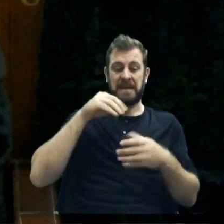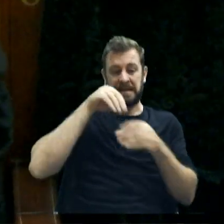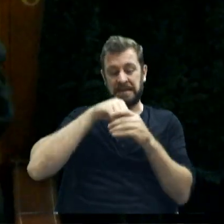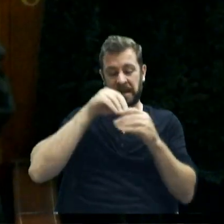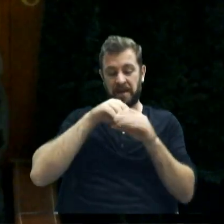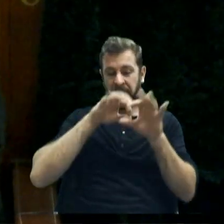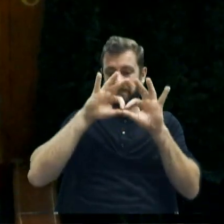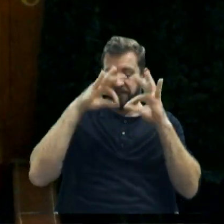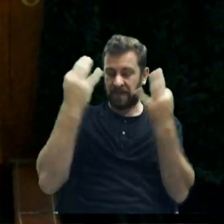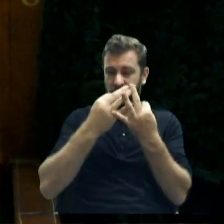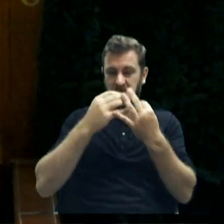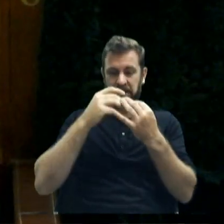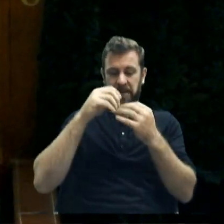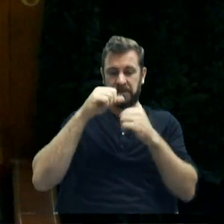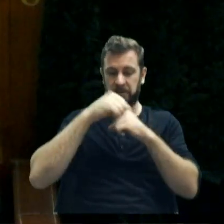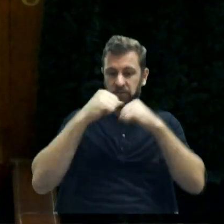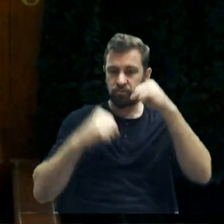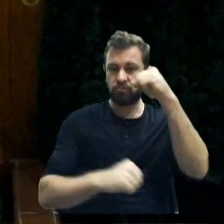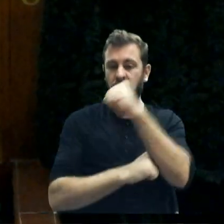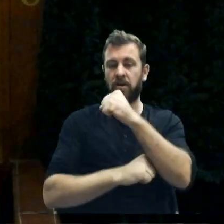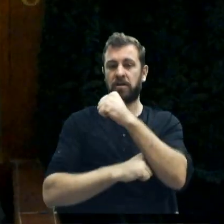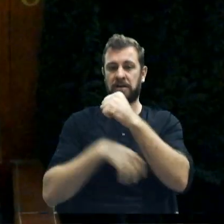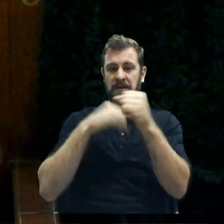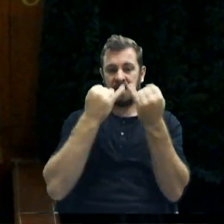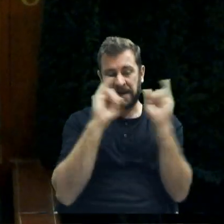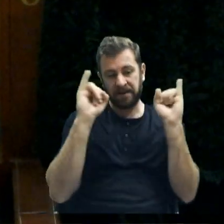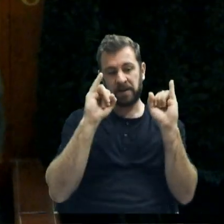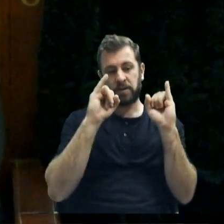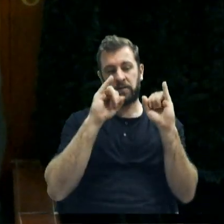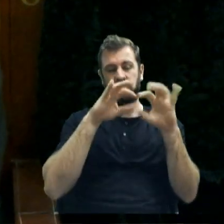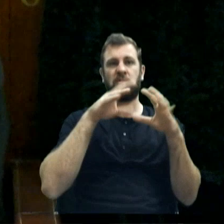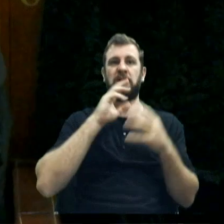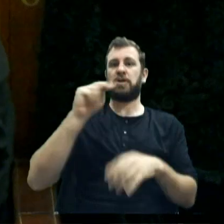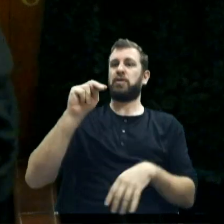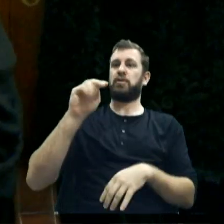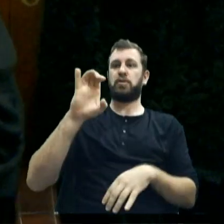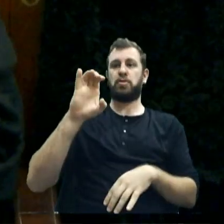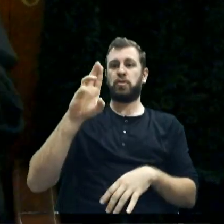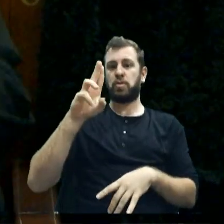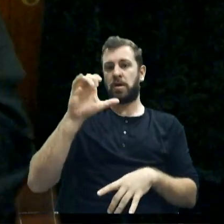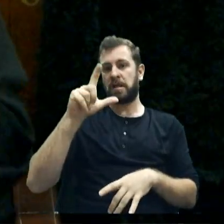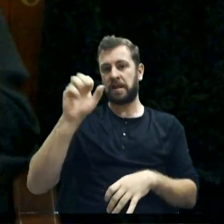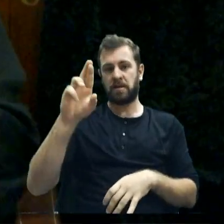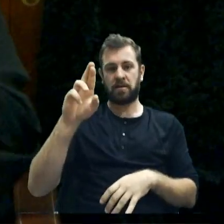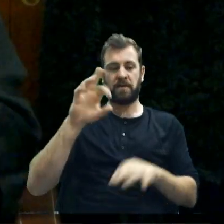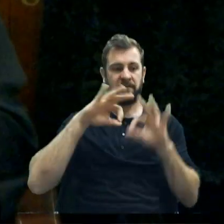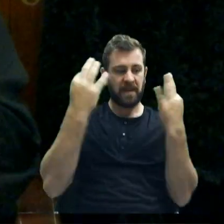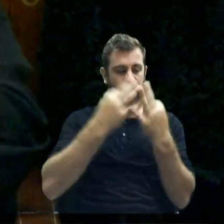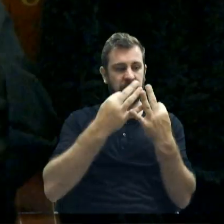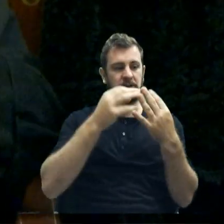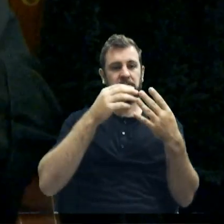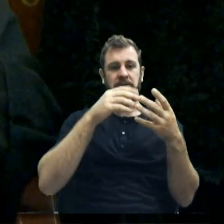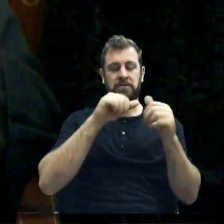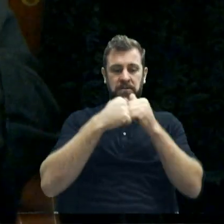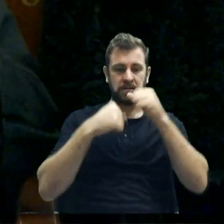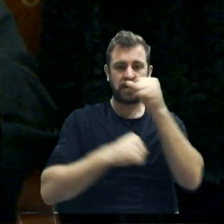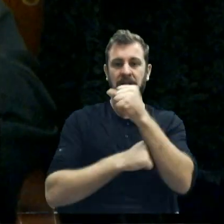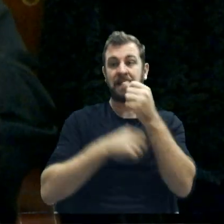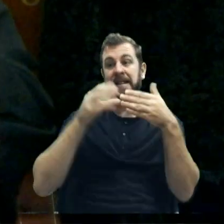structure, an individual family structure, nuclear family structure, the leader of that house is the